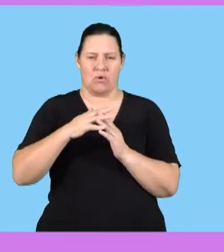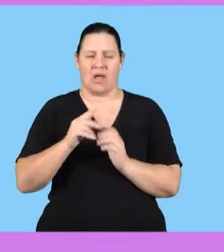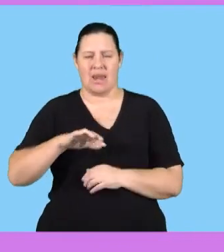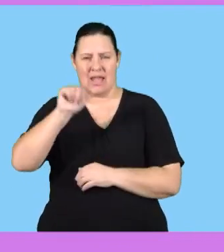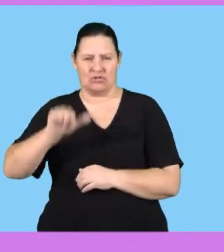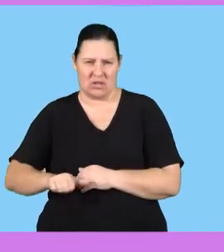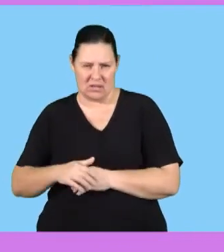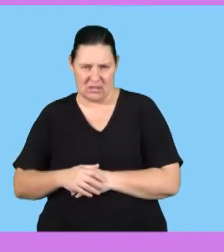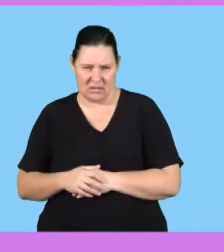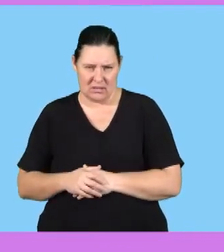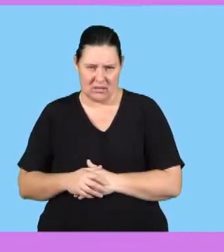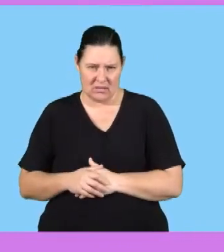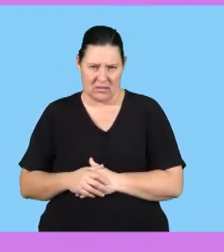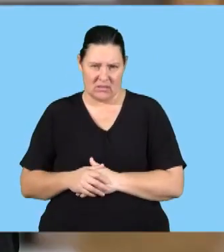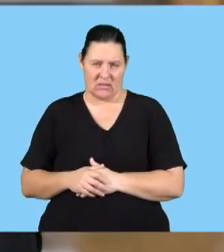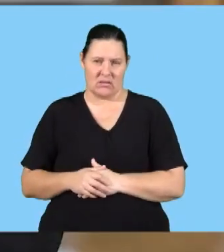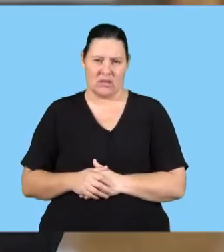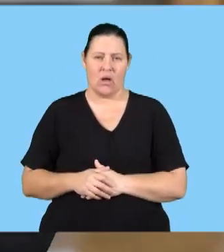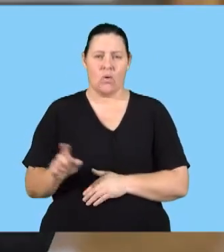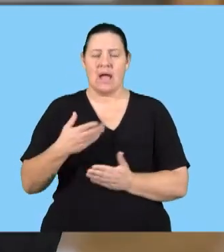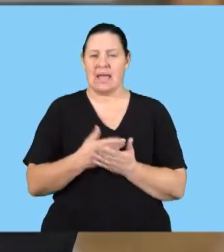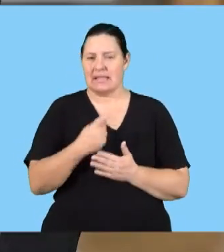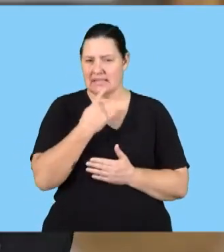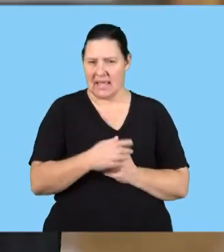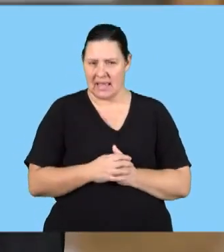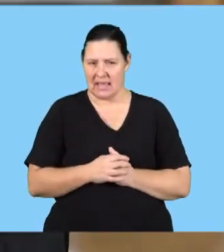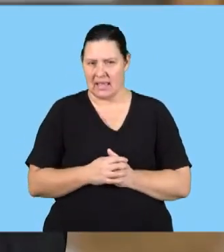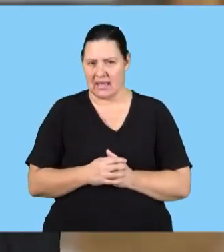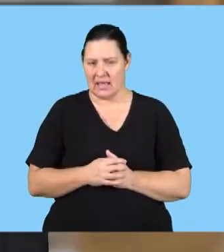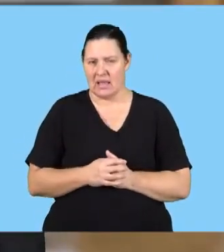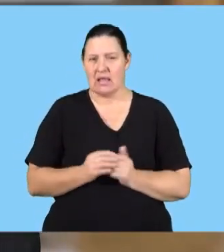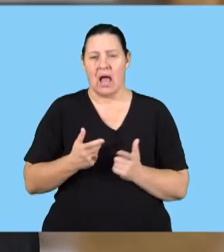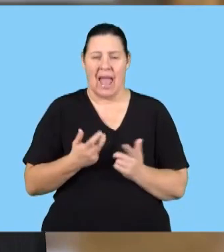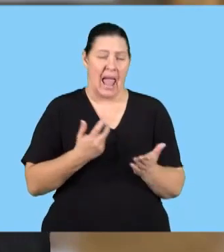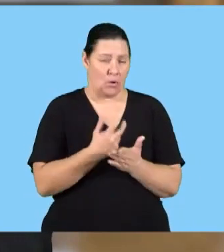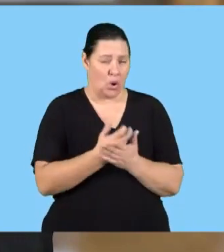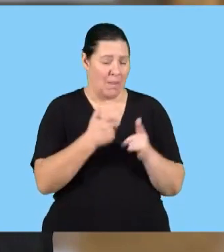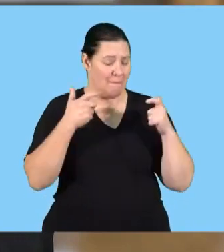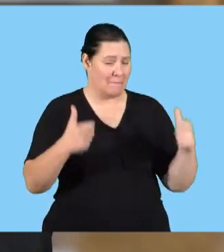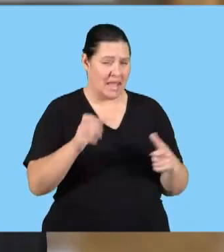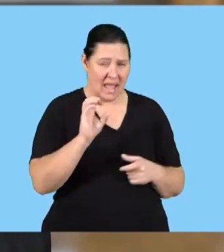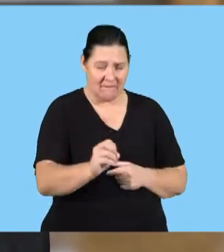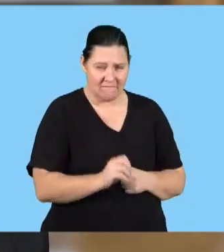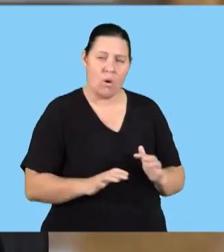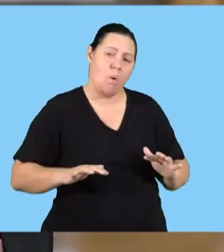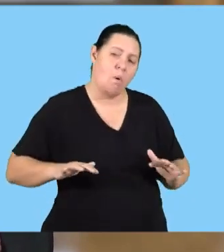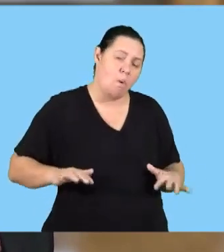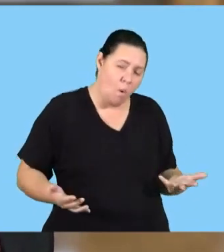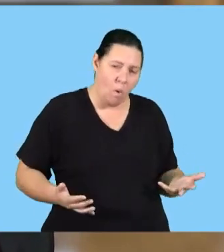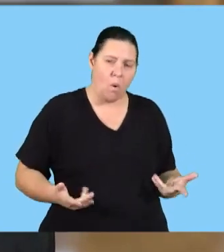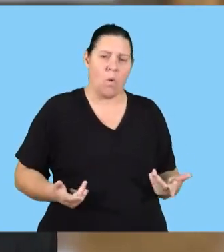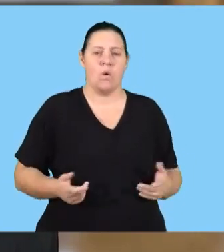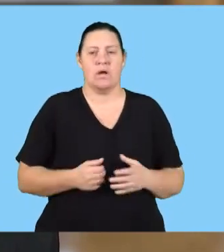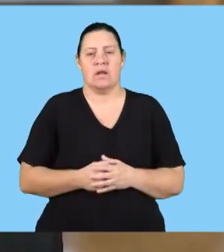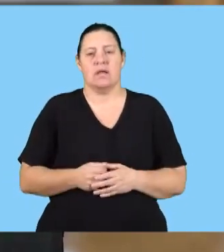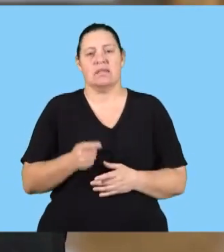America and Asia. Guys, if you look at this, we can say that obviously they have big economies, or we can use as an